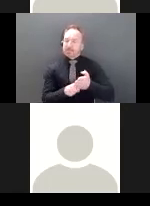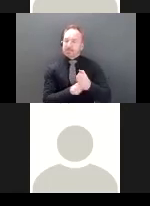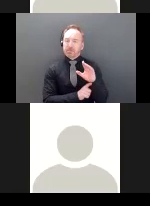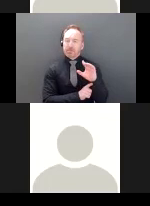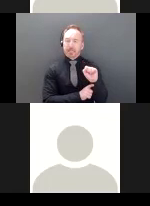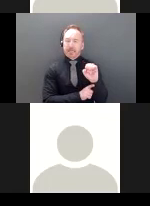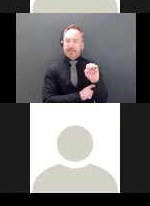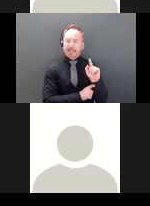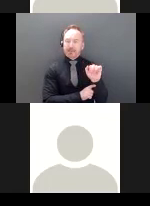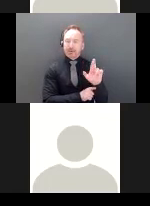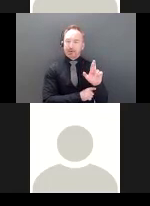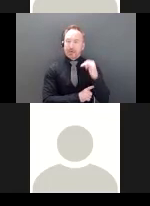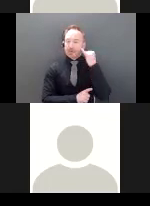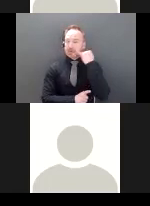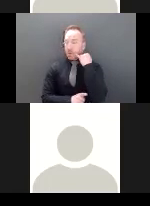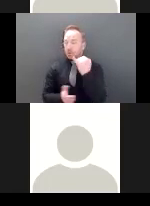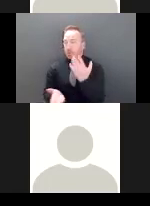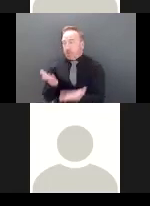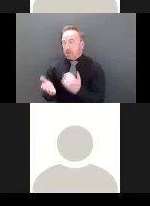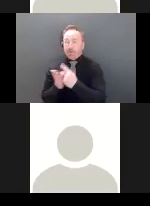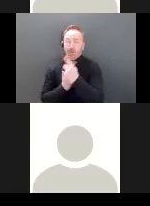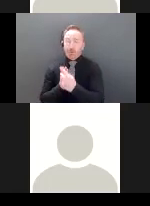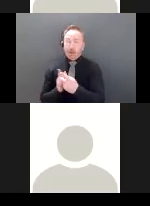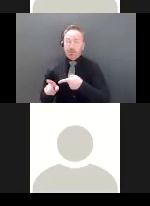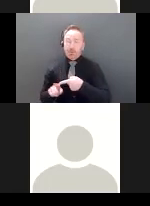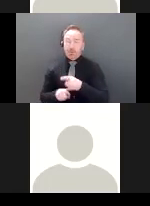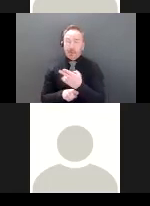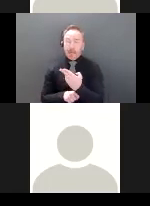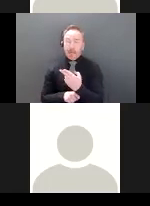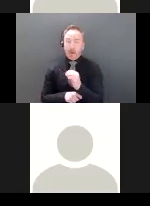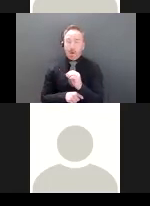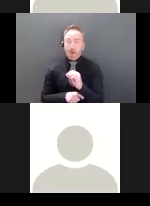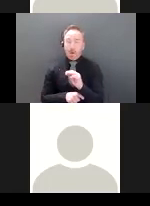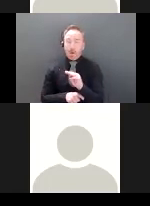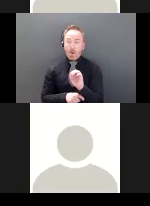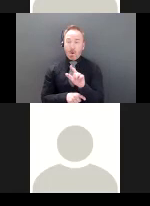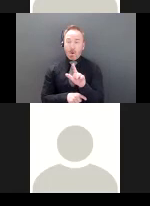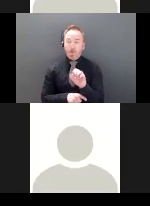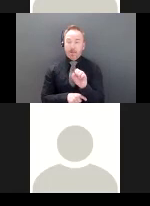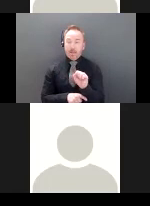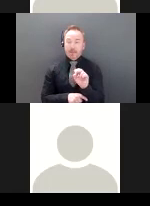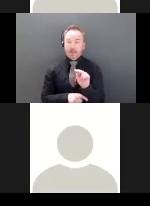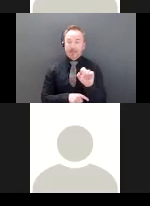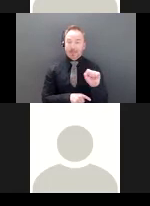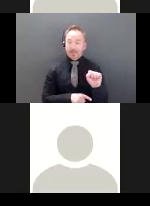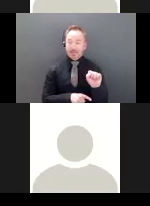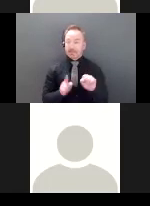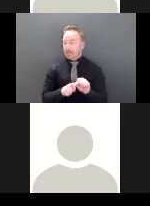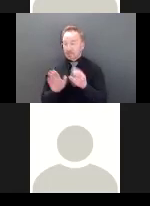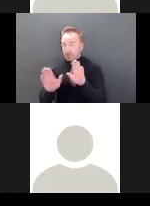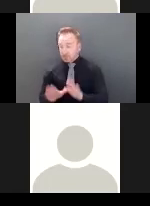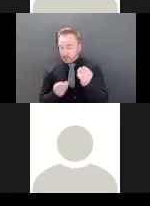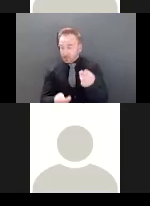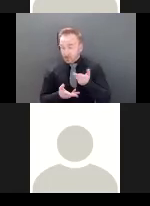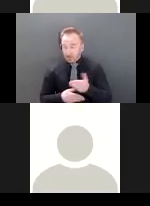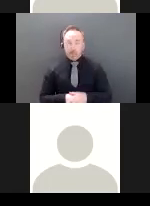in a homelessness program, for example? And that's great for us to know that information, and you can